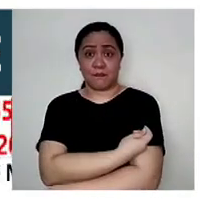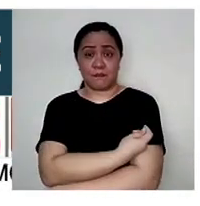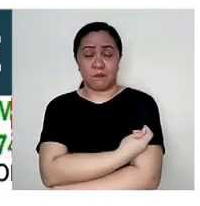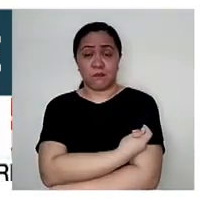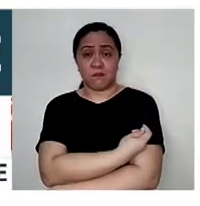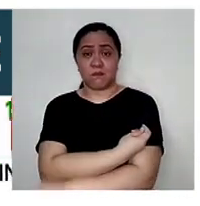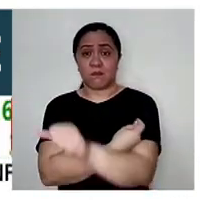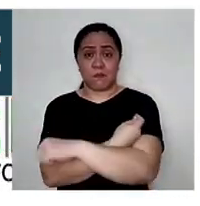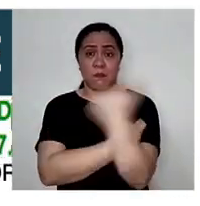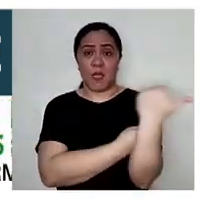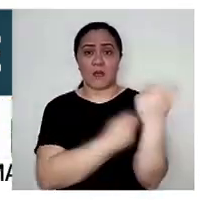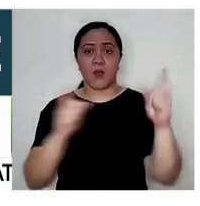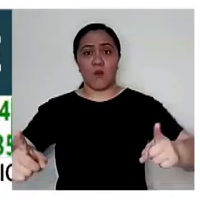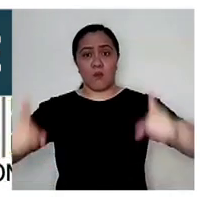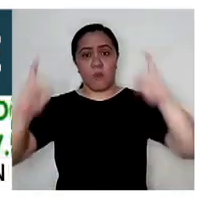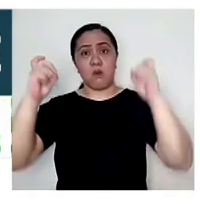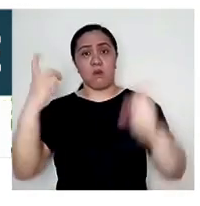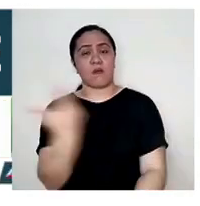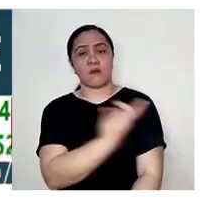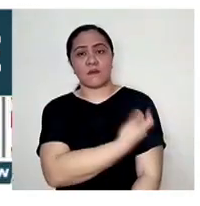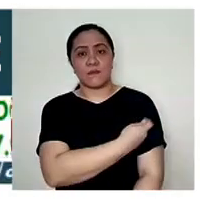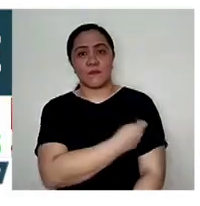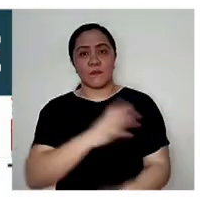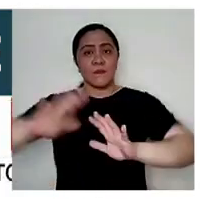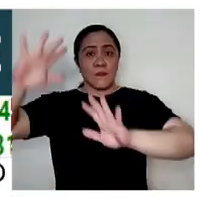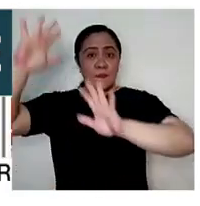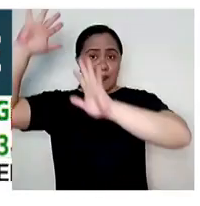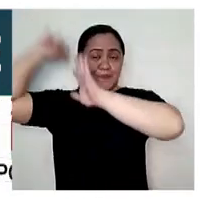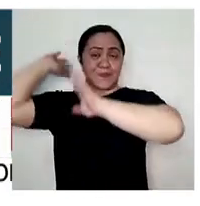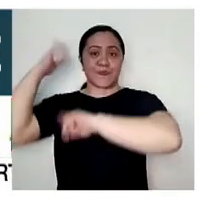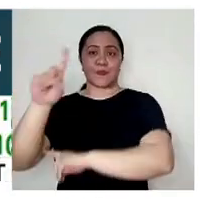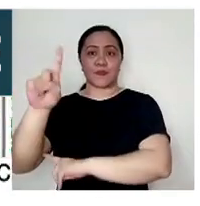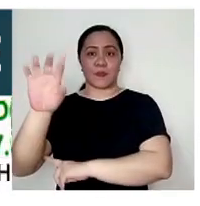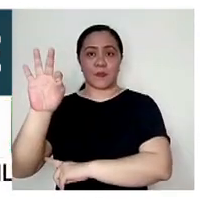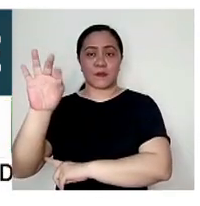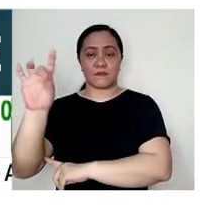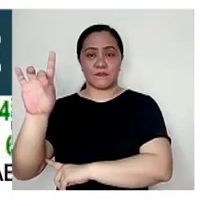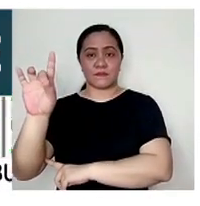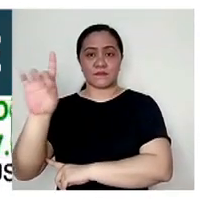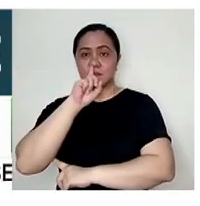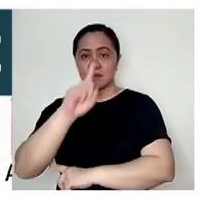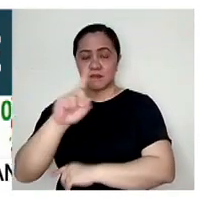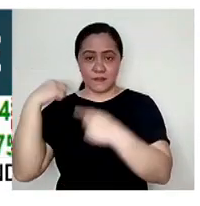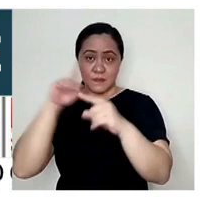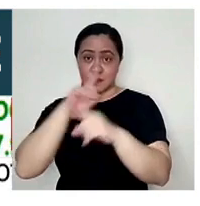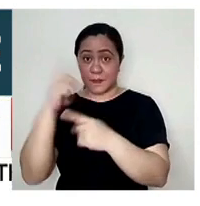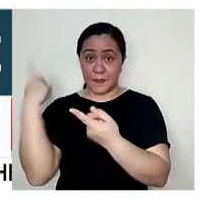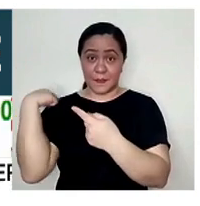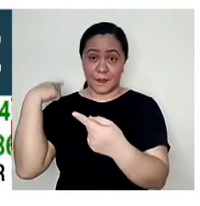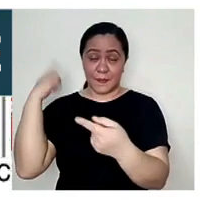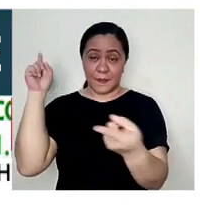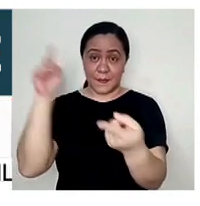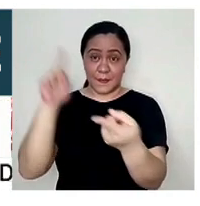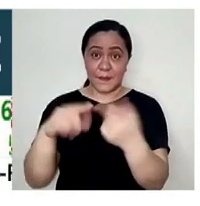emerging anti-vaxxers, which actually originated in 1998 and has actually emerged because people just don't see